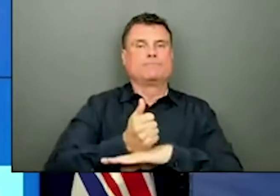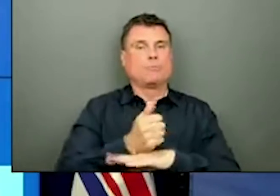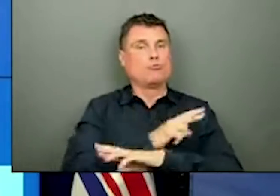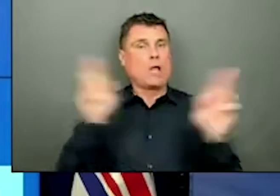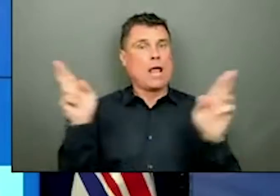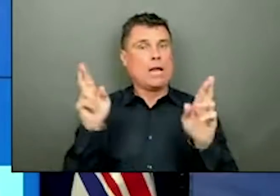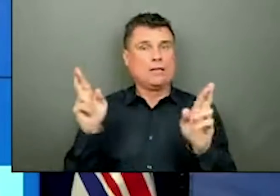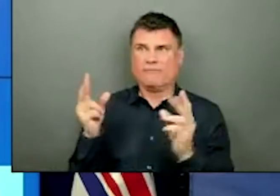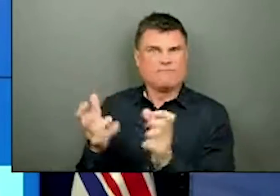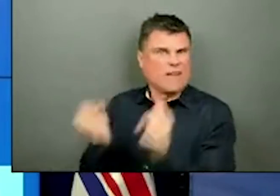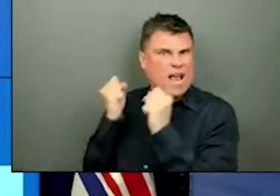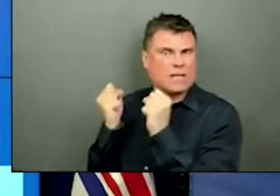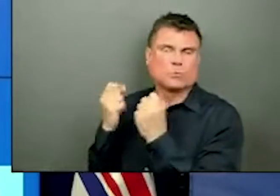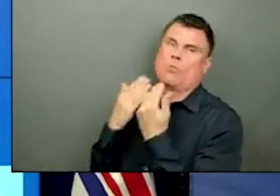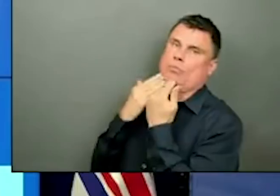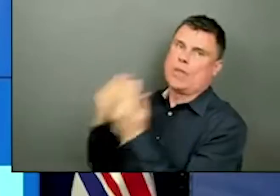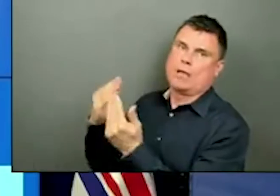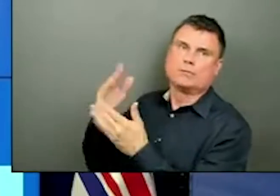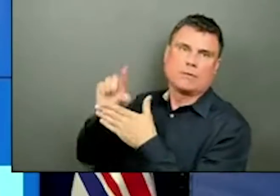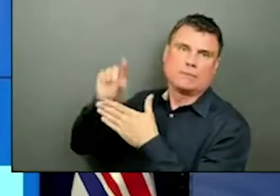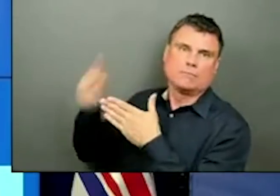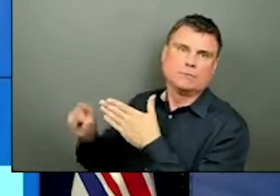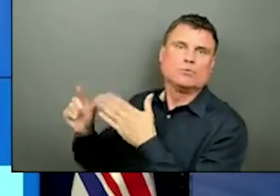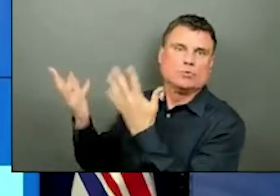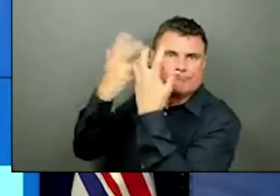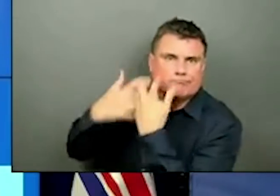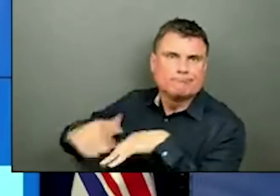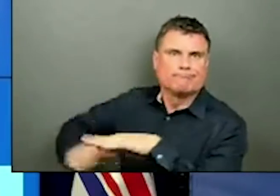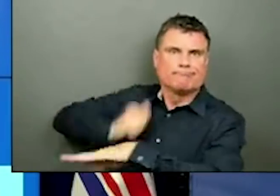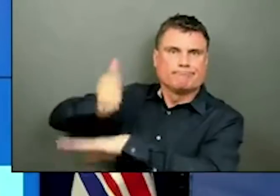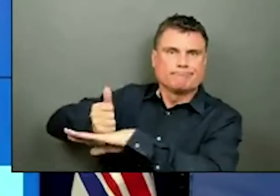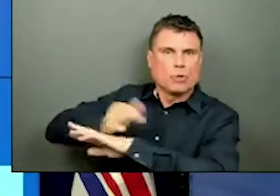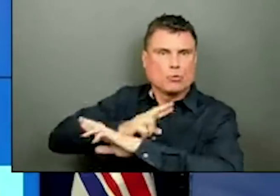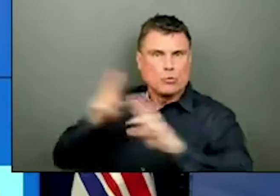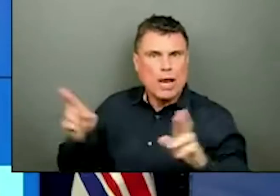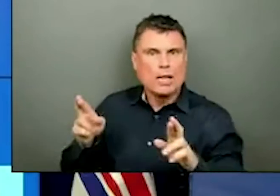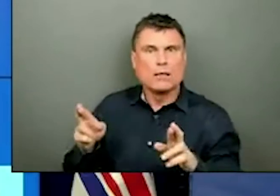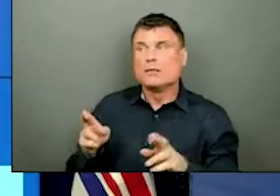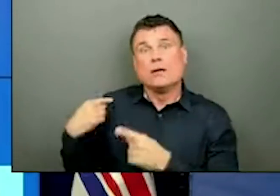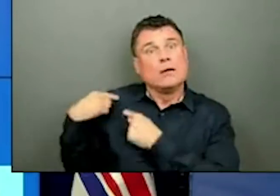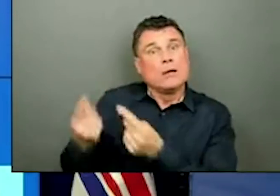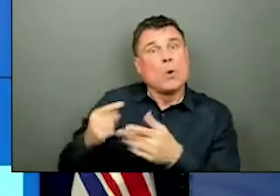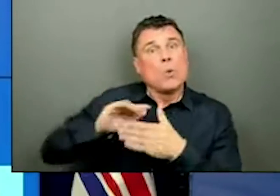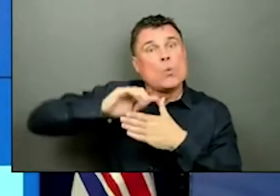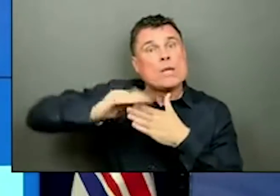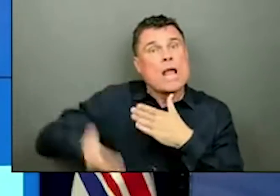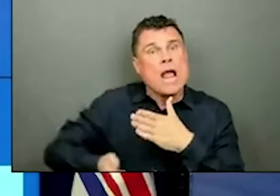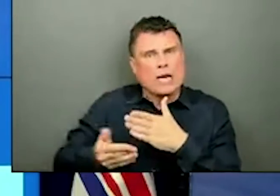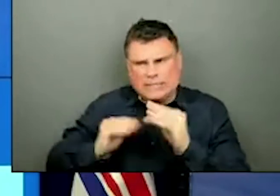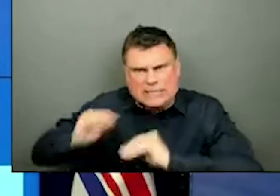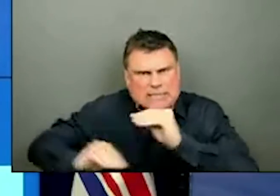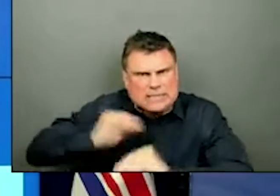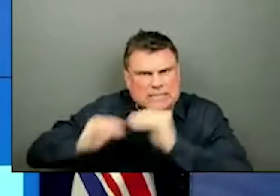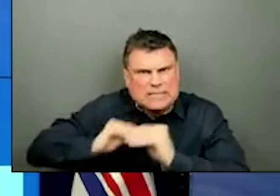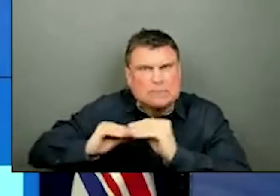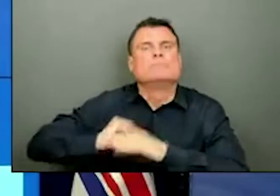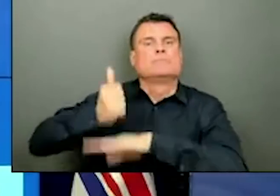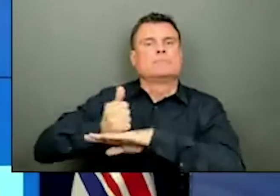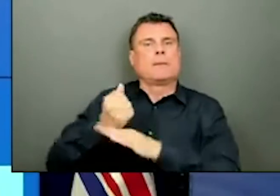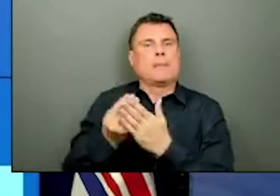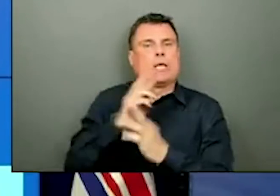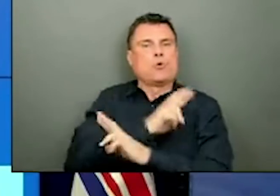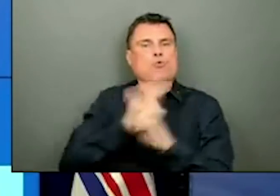for their incredible work, working over the long weekend to ensure that these critical supports are there for the businesses who need it the